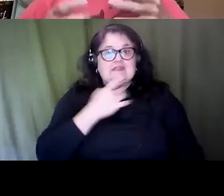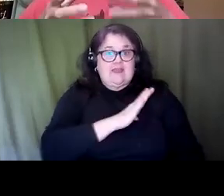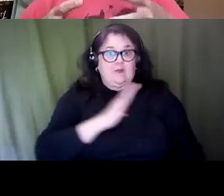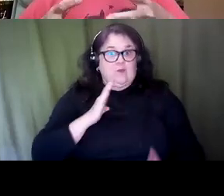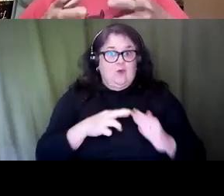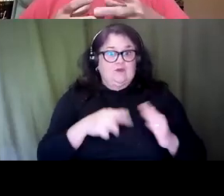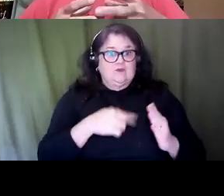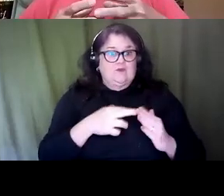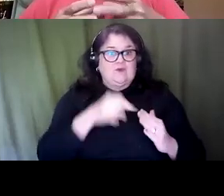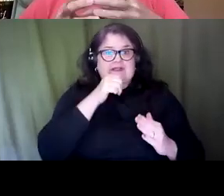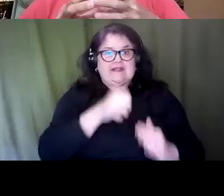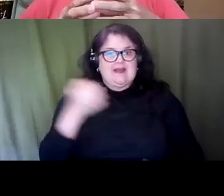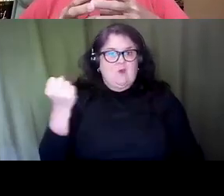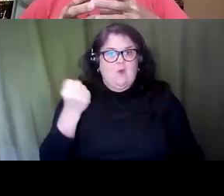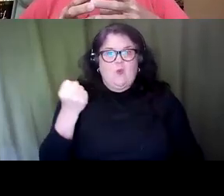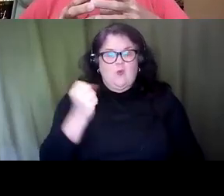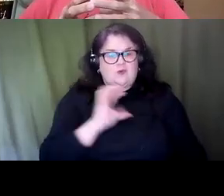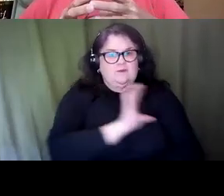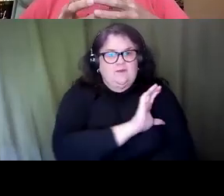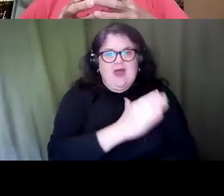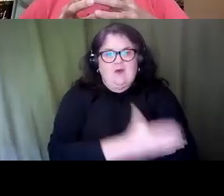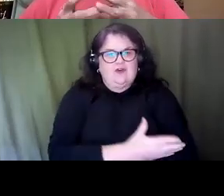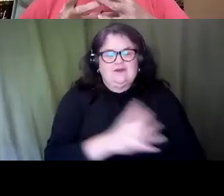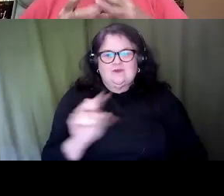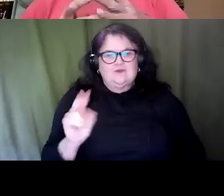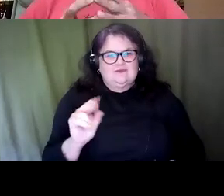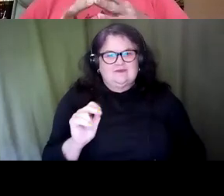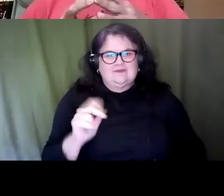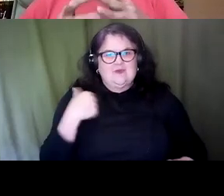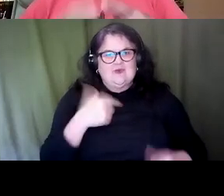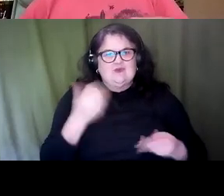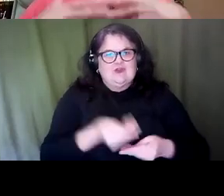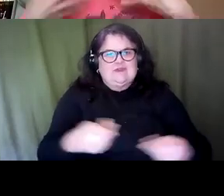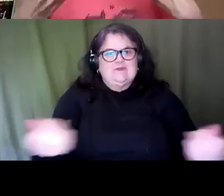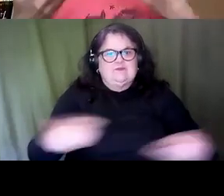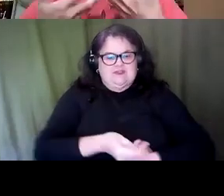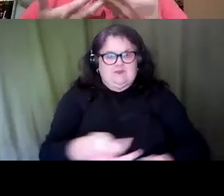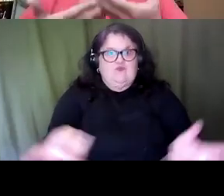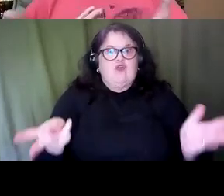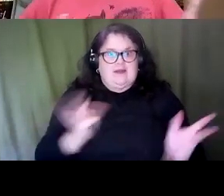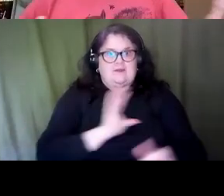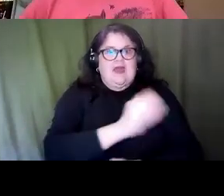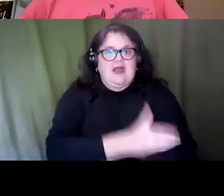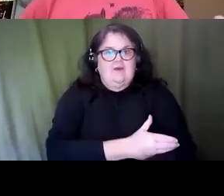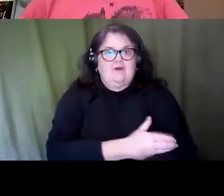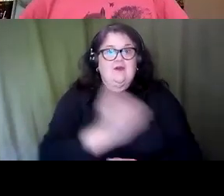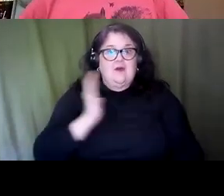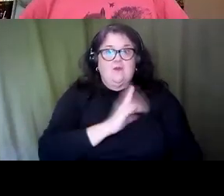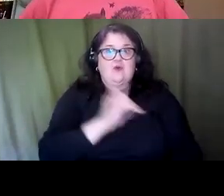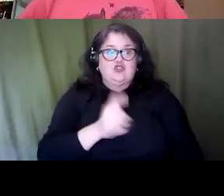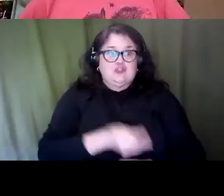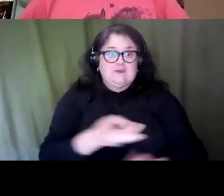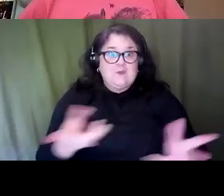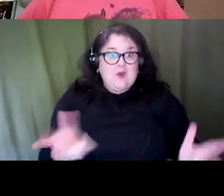not be to hold power in many cases, because what we're trying to do is spread power. The role of the board should be to spread power so that as